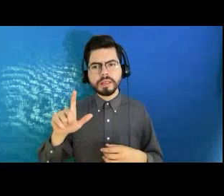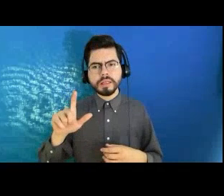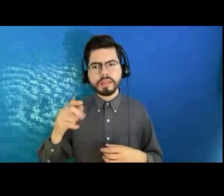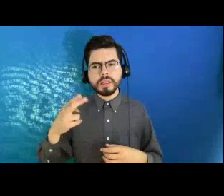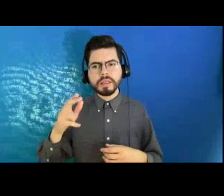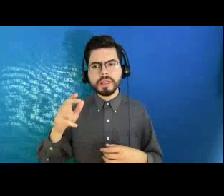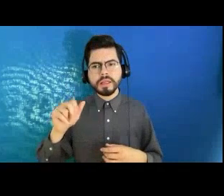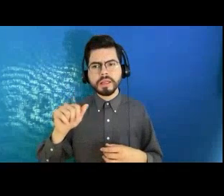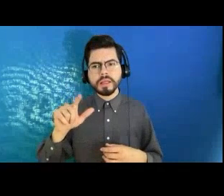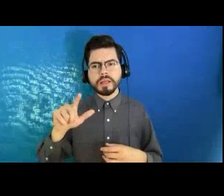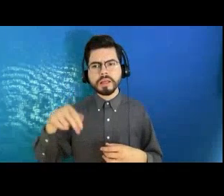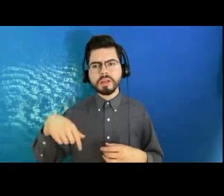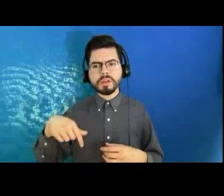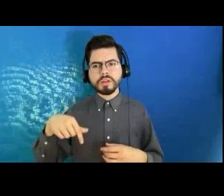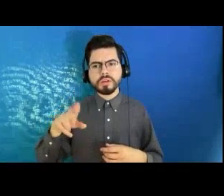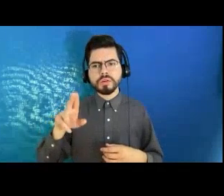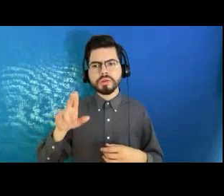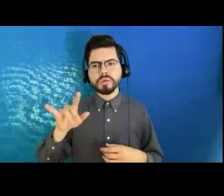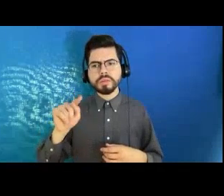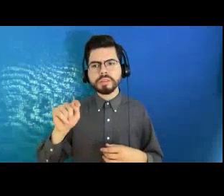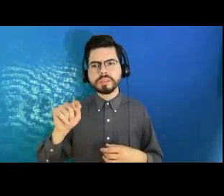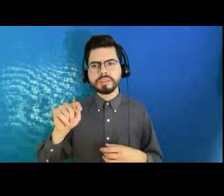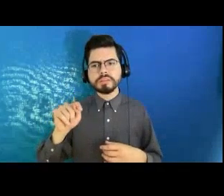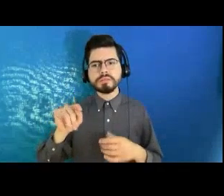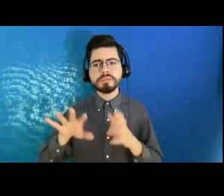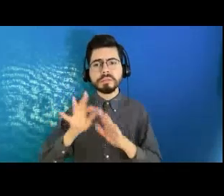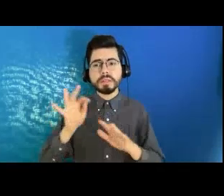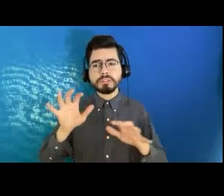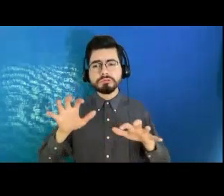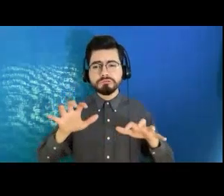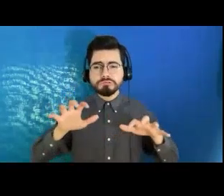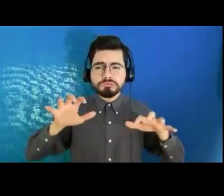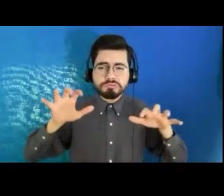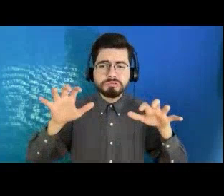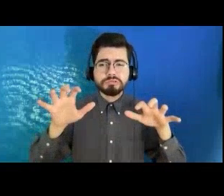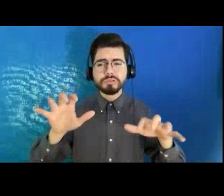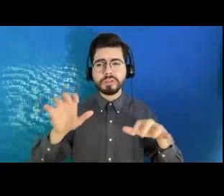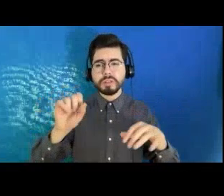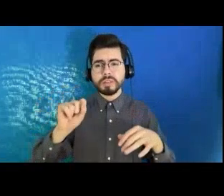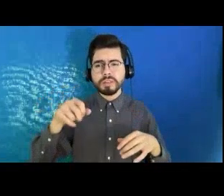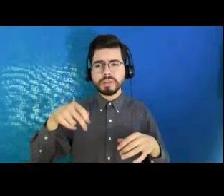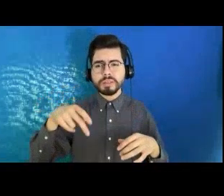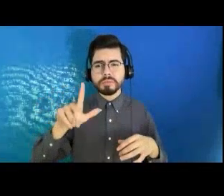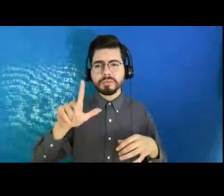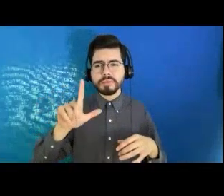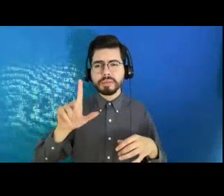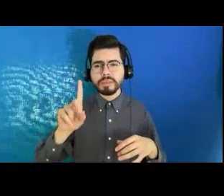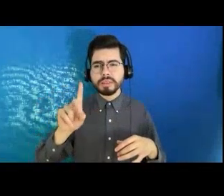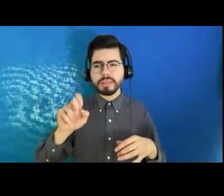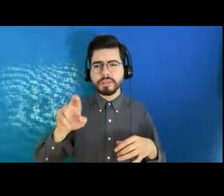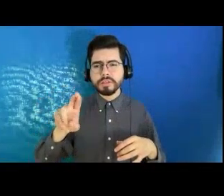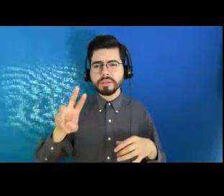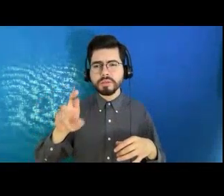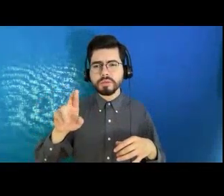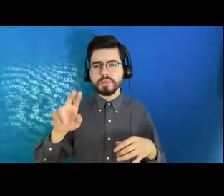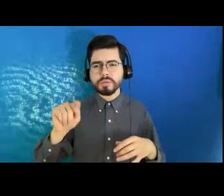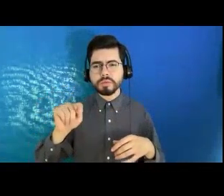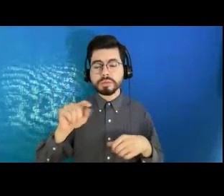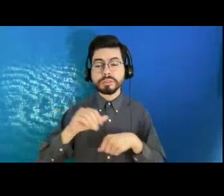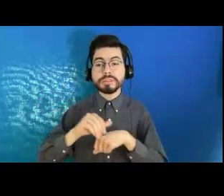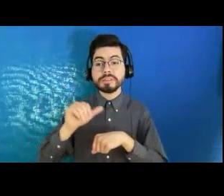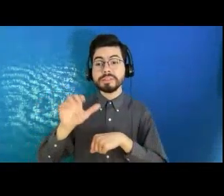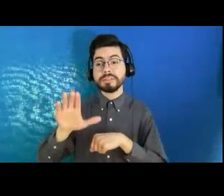and they actually found oodles of this bladderwort and started sending it away to 2 different experts to make sure that it